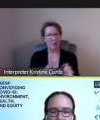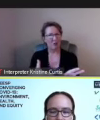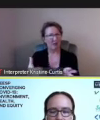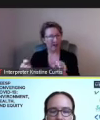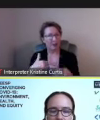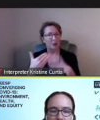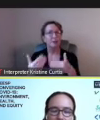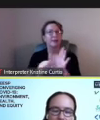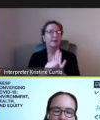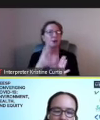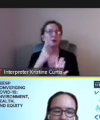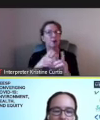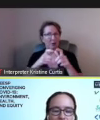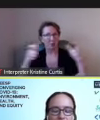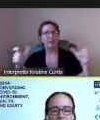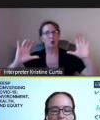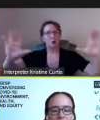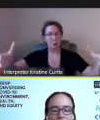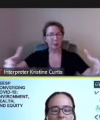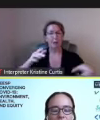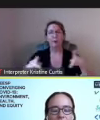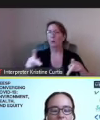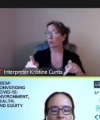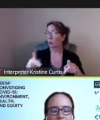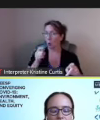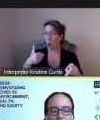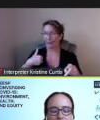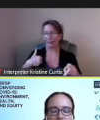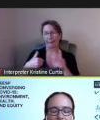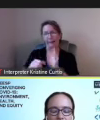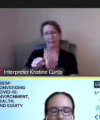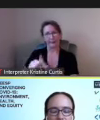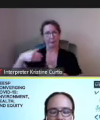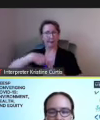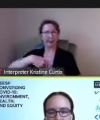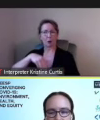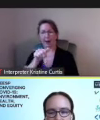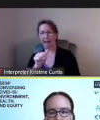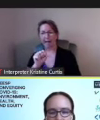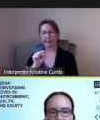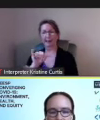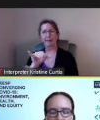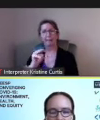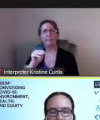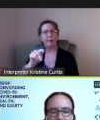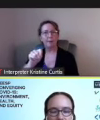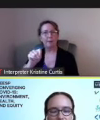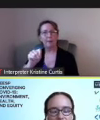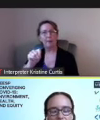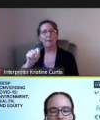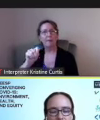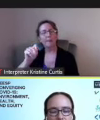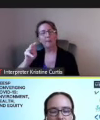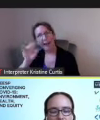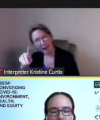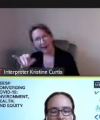larger populations. People that are asymptomatic are shedding it. And people at the early stages of the infection before they're tested